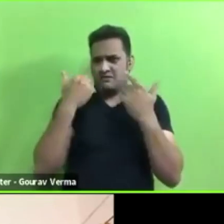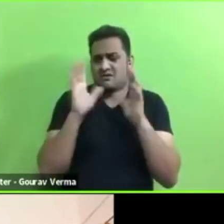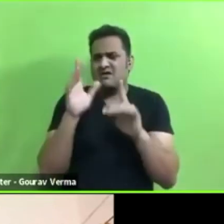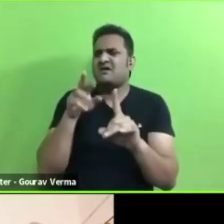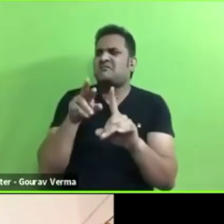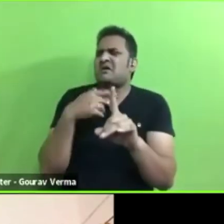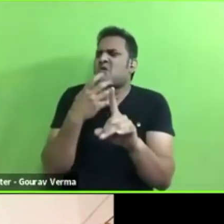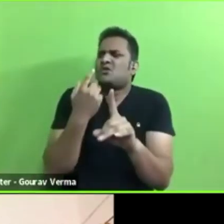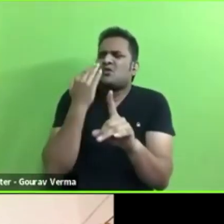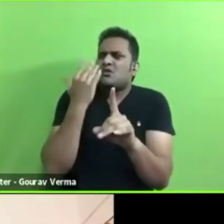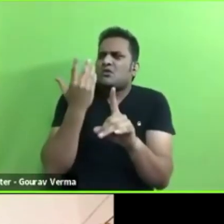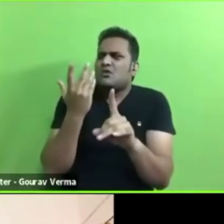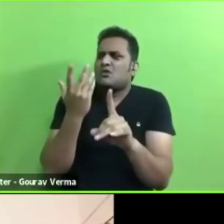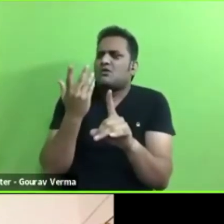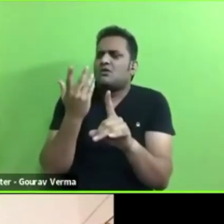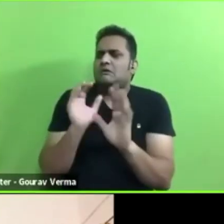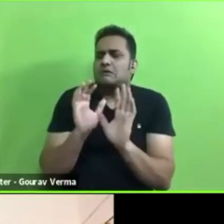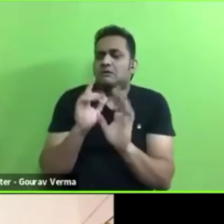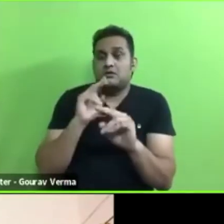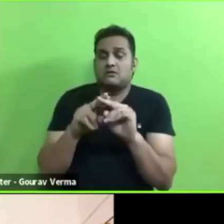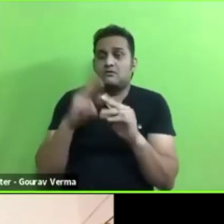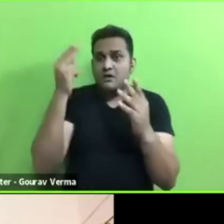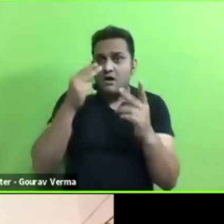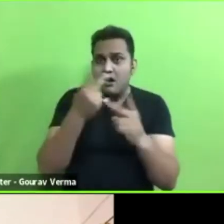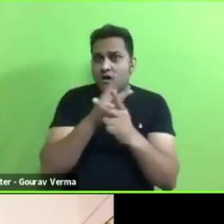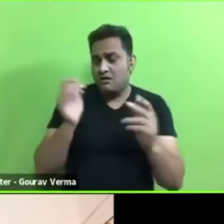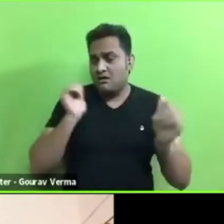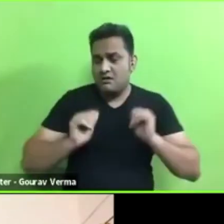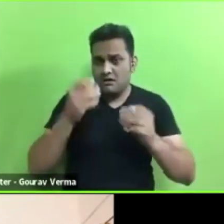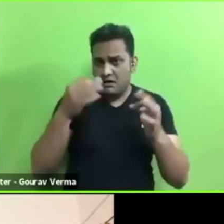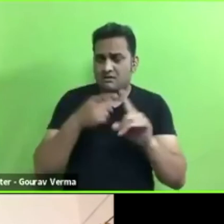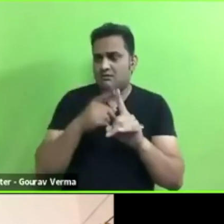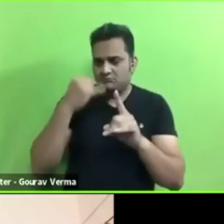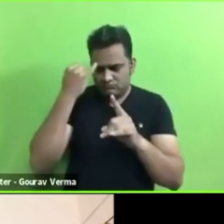understand is, if the art is created,